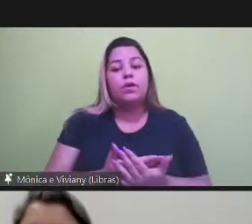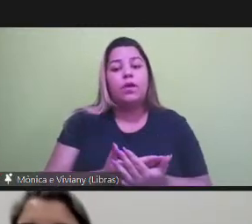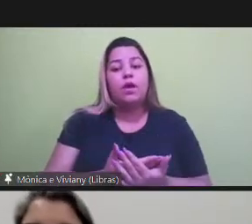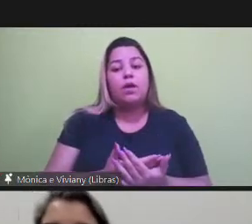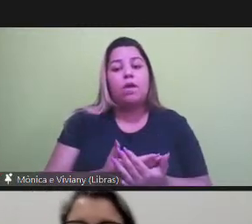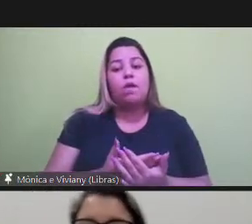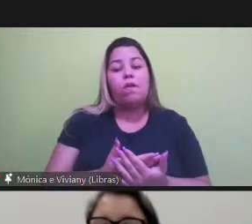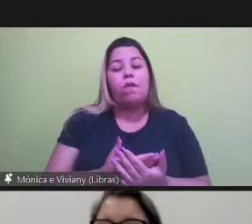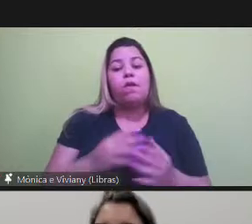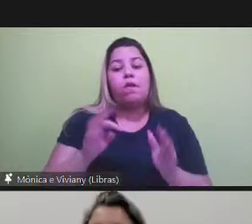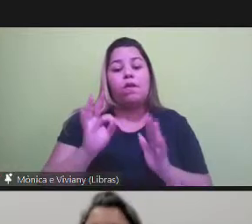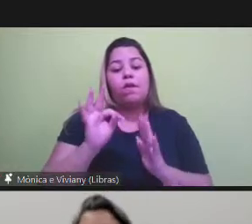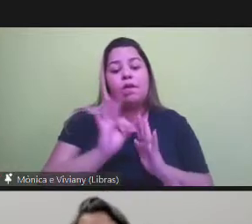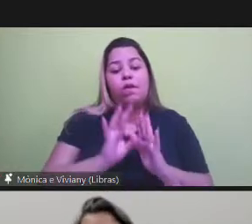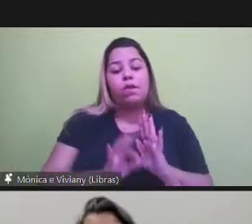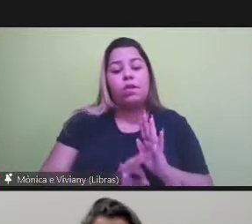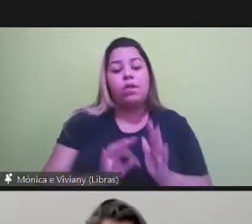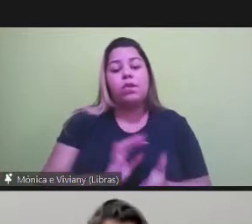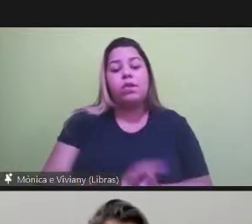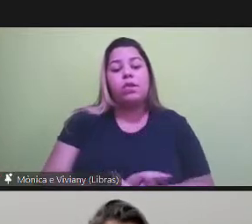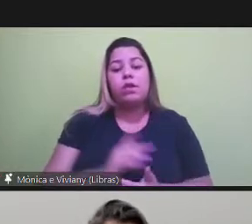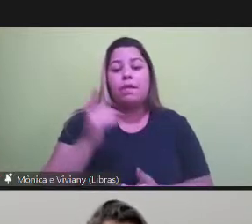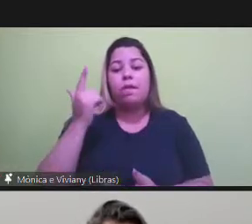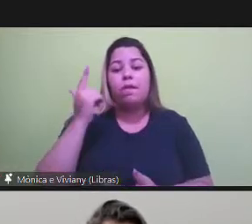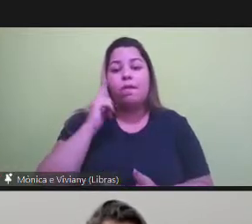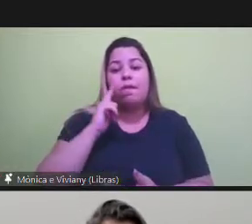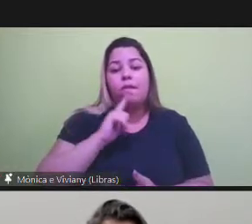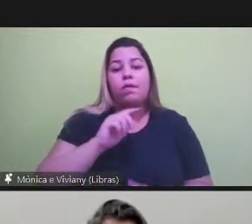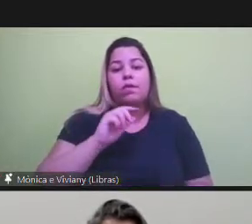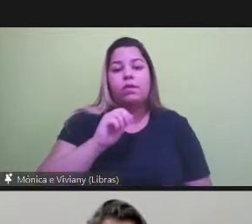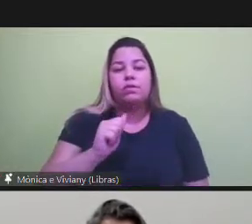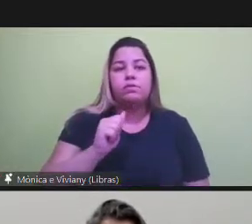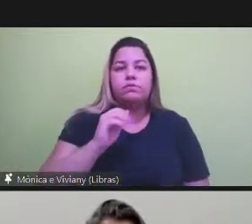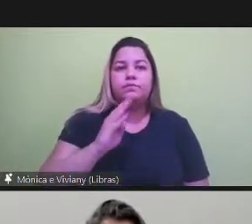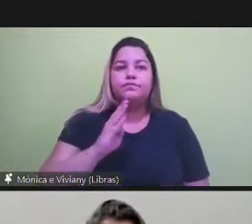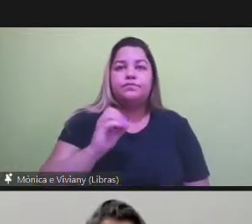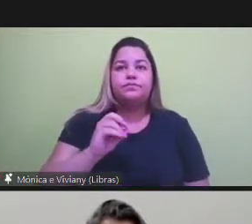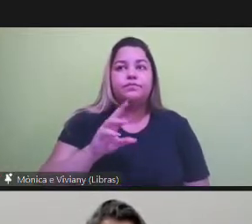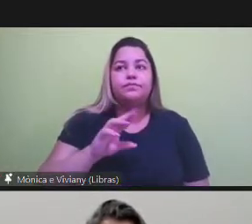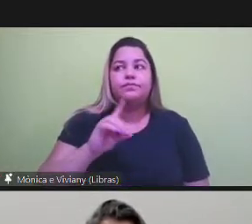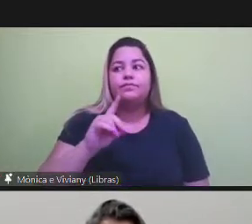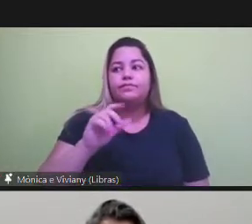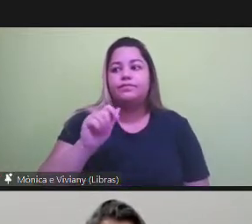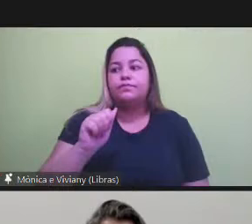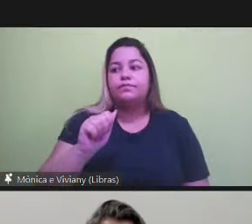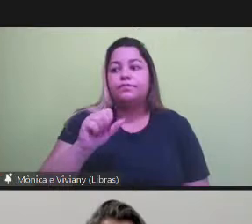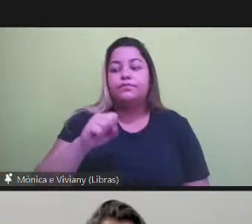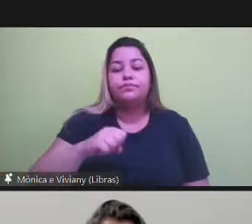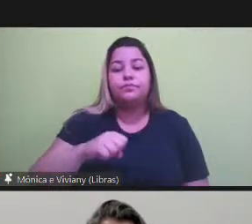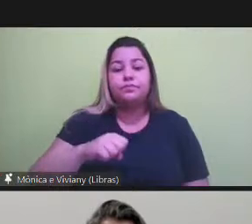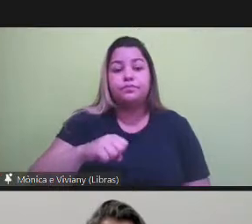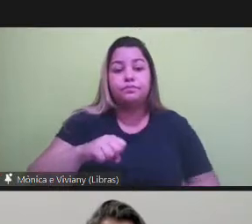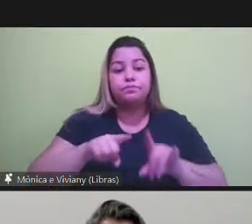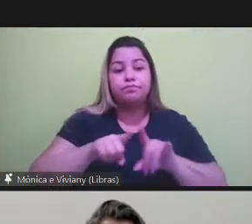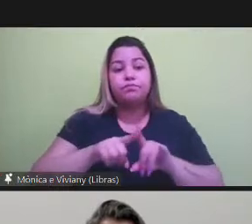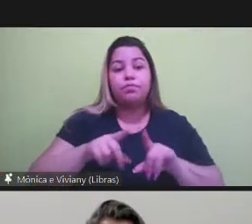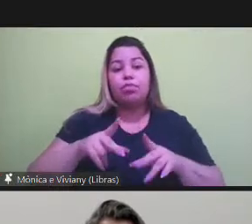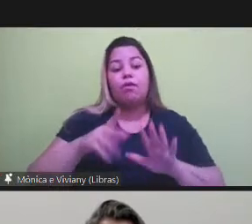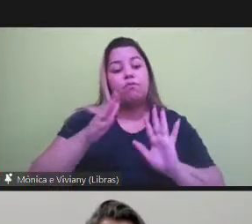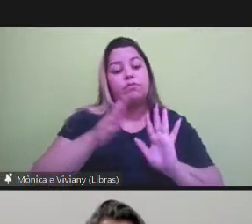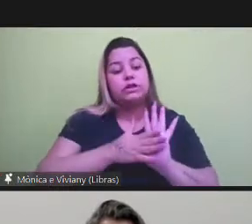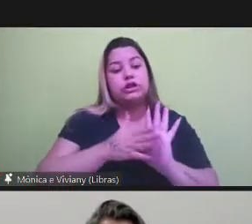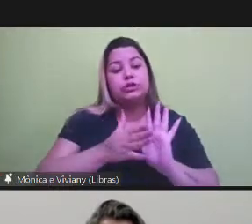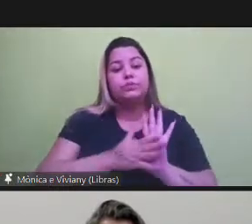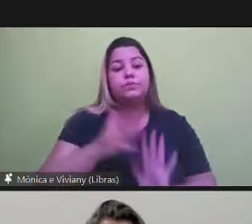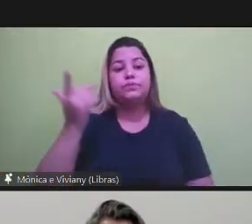In Portugal, we also have been testing other approaches, some projects, pilot